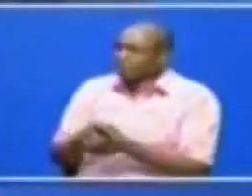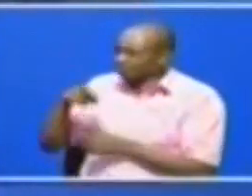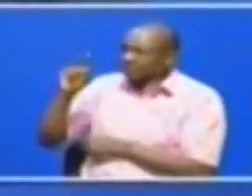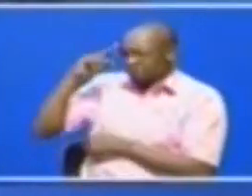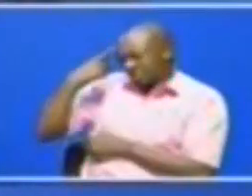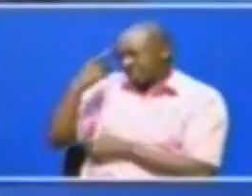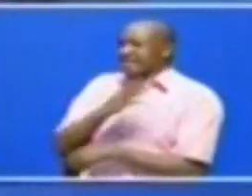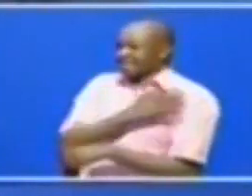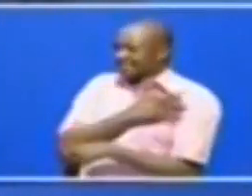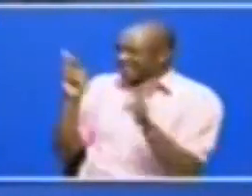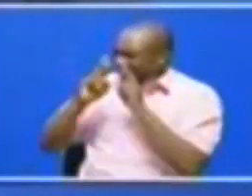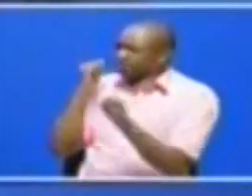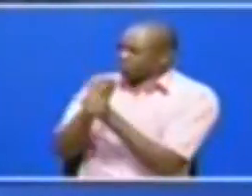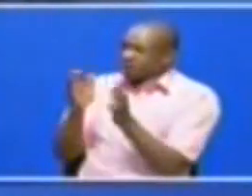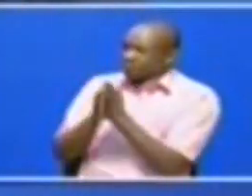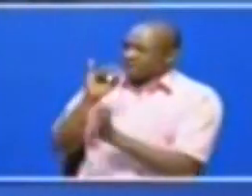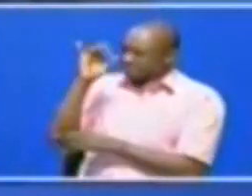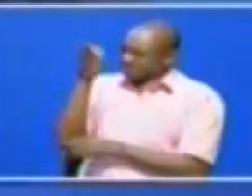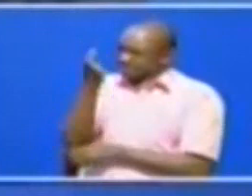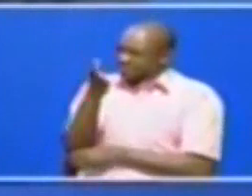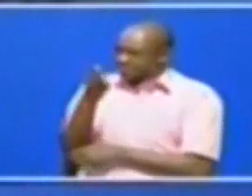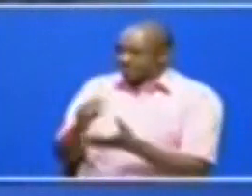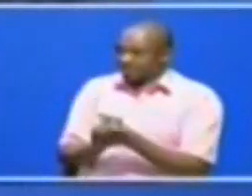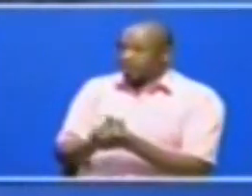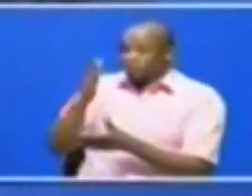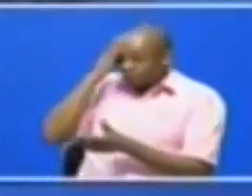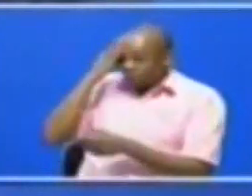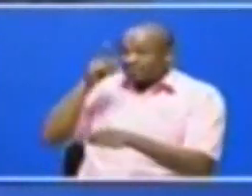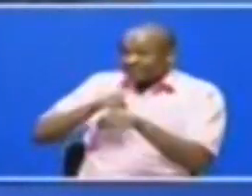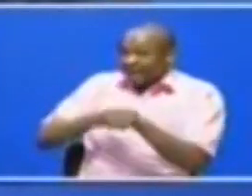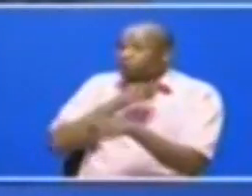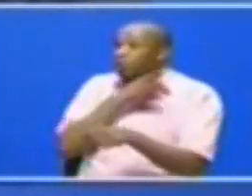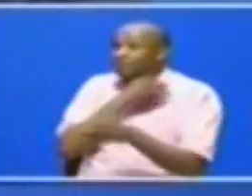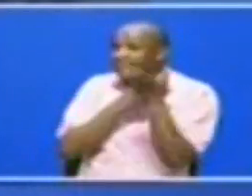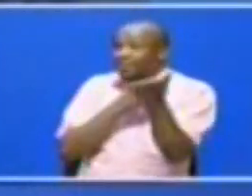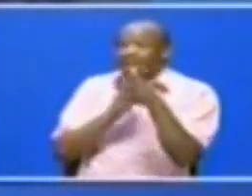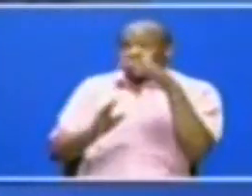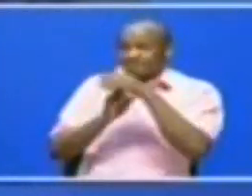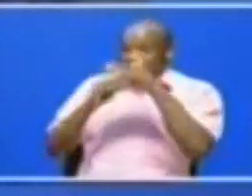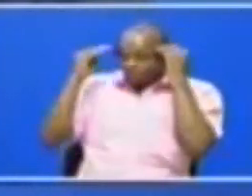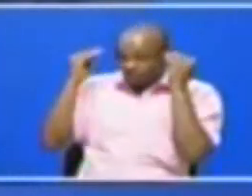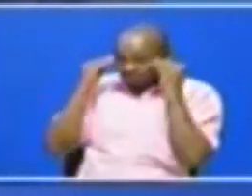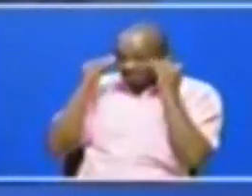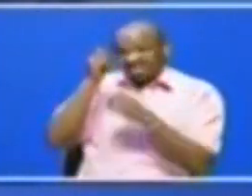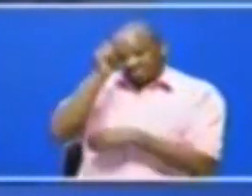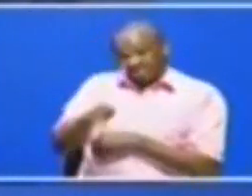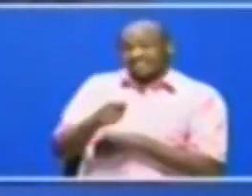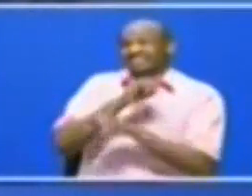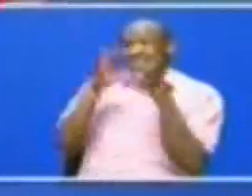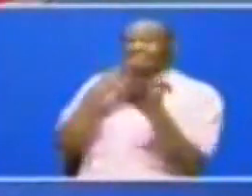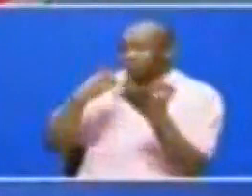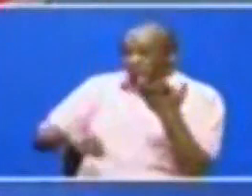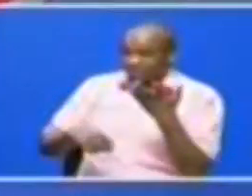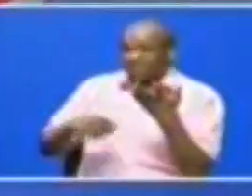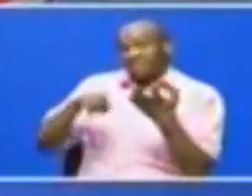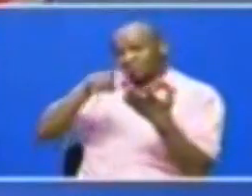to work with IBC as currently constituted? Bearing in mind, during the petition, during the Supreme Court ruling, the judges had clearly indicated that there